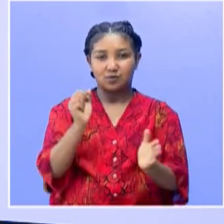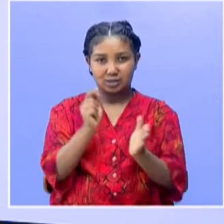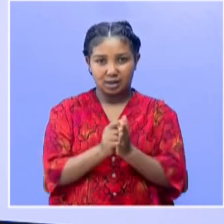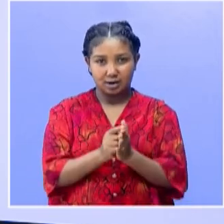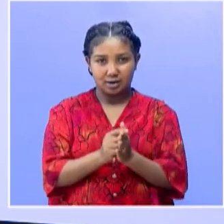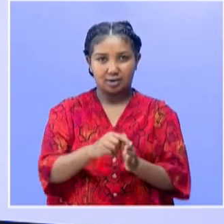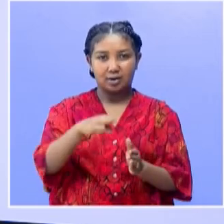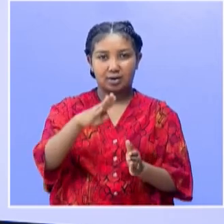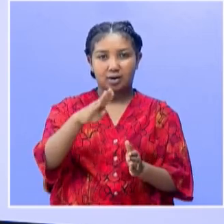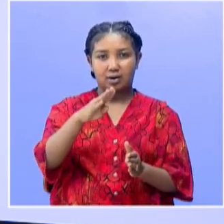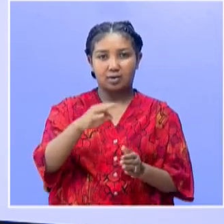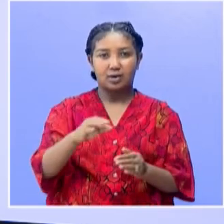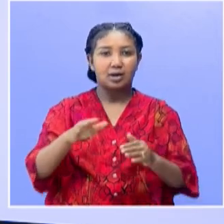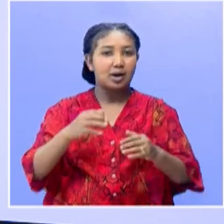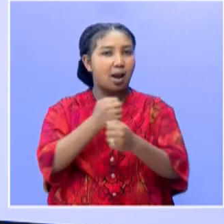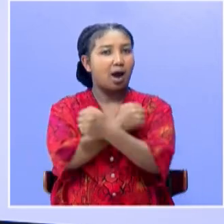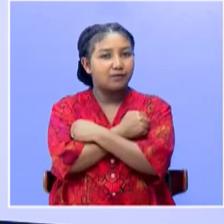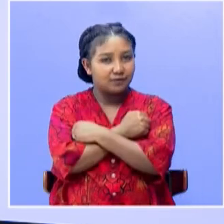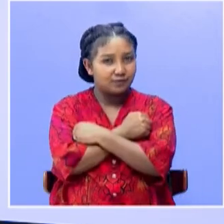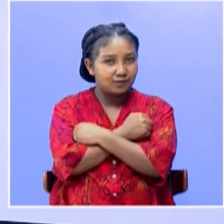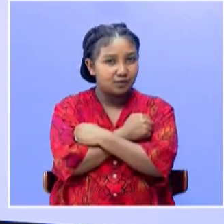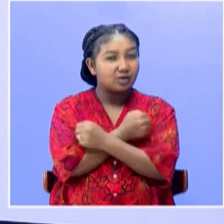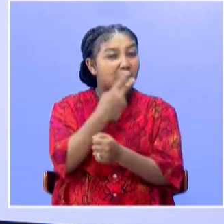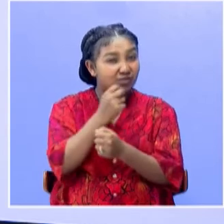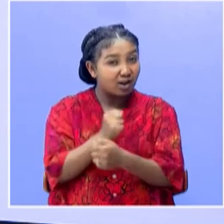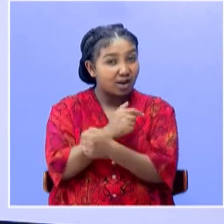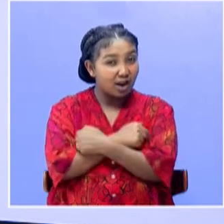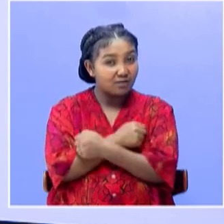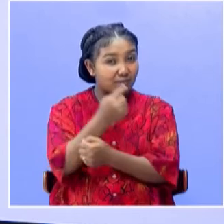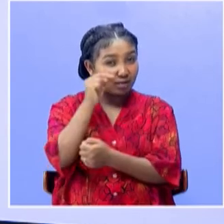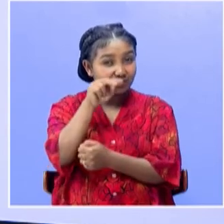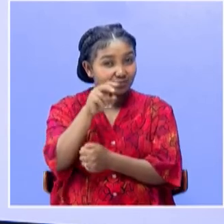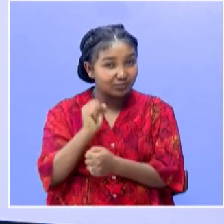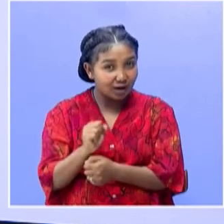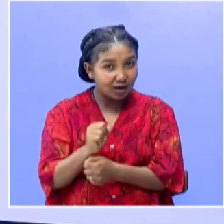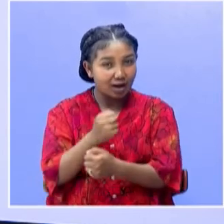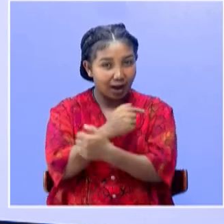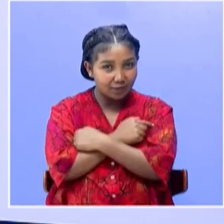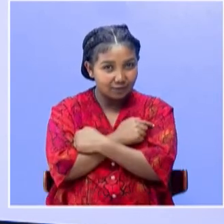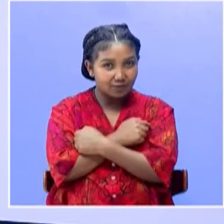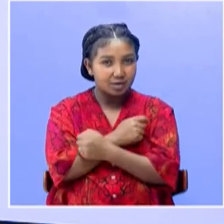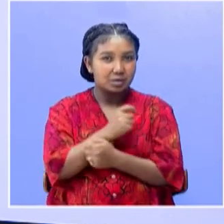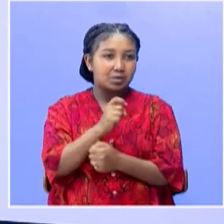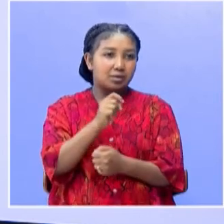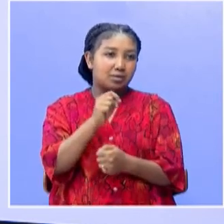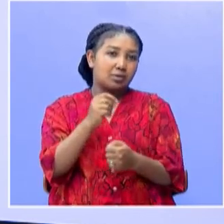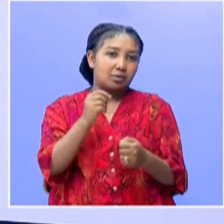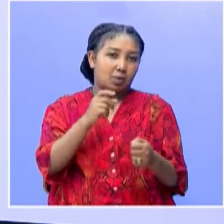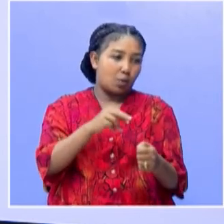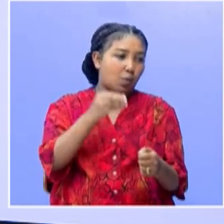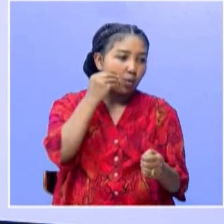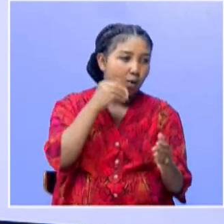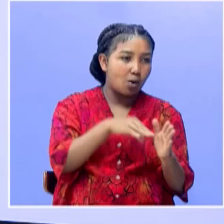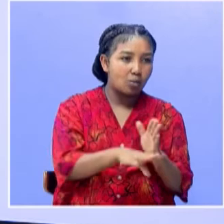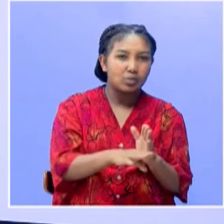example, abstract name here, love. Can you see love with your eyes? Someday when you just go home,